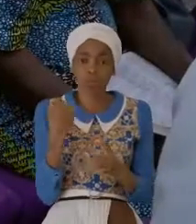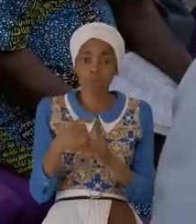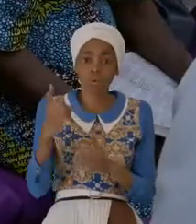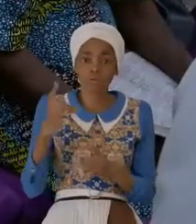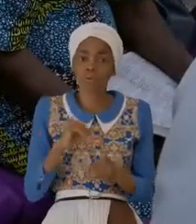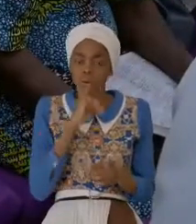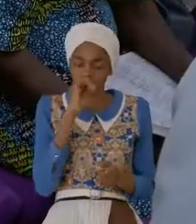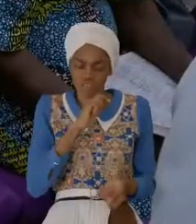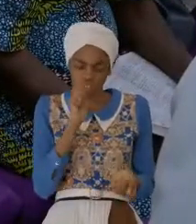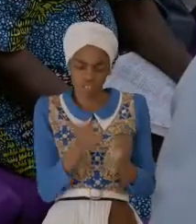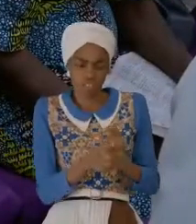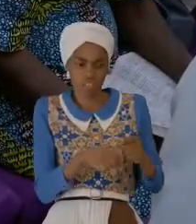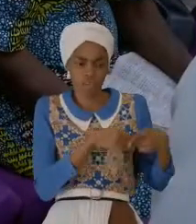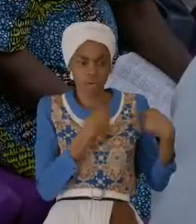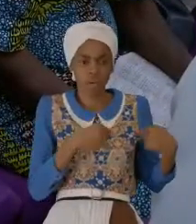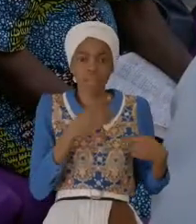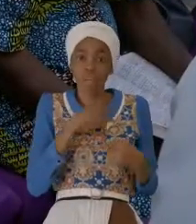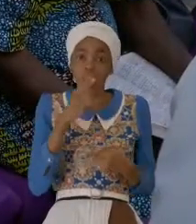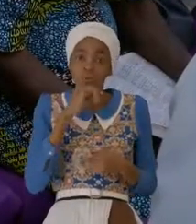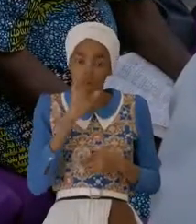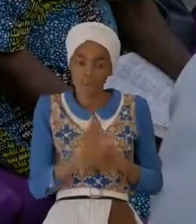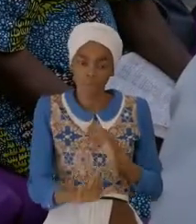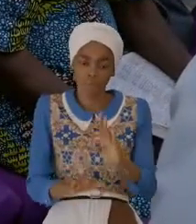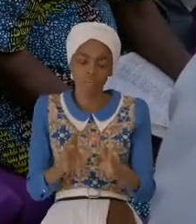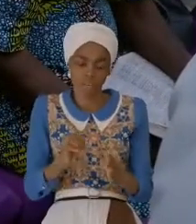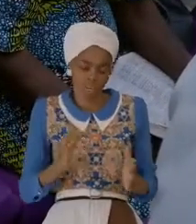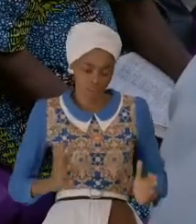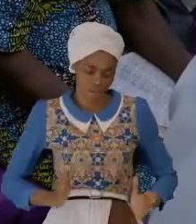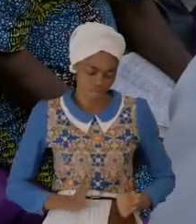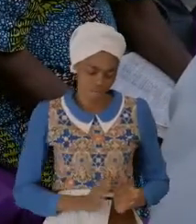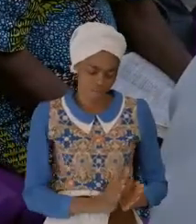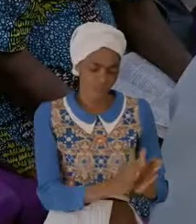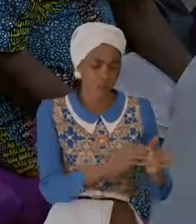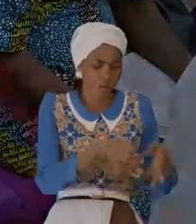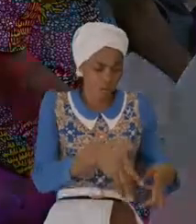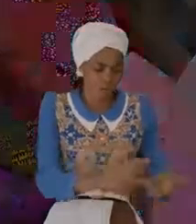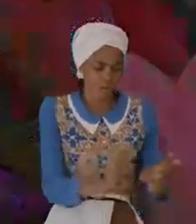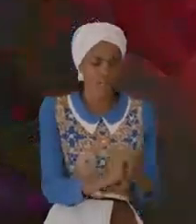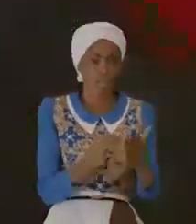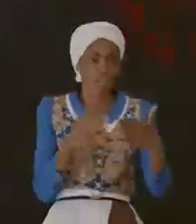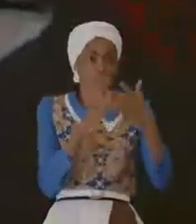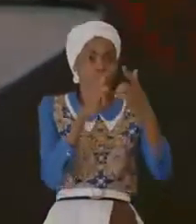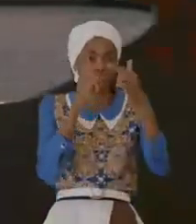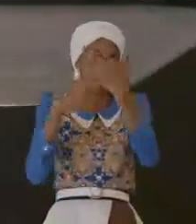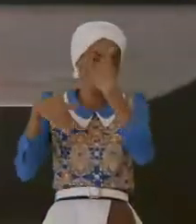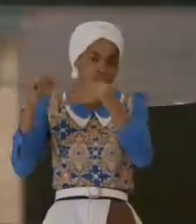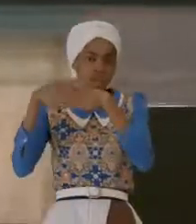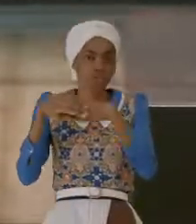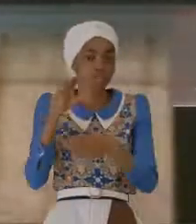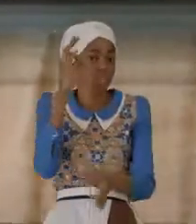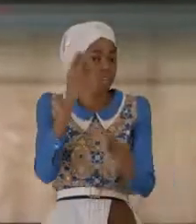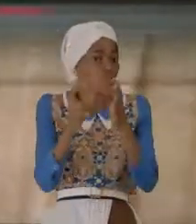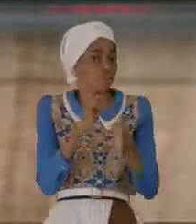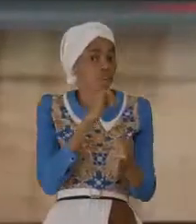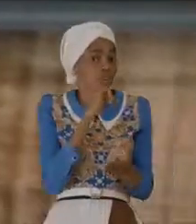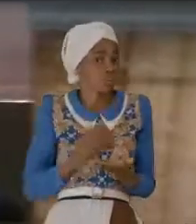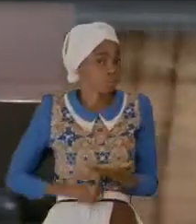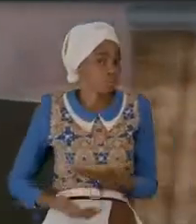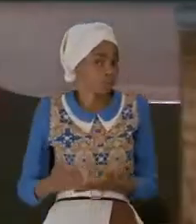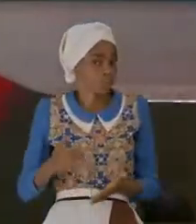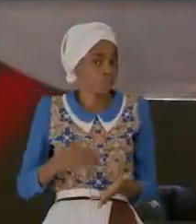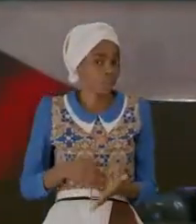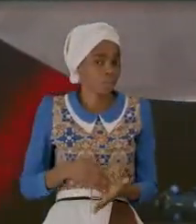in the narrow path that leads to Heaven if you are not born again but you are just